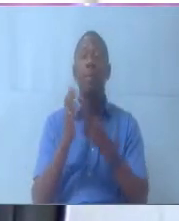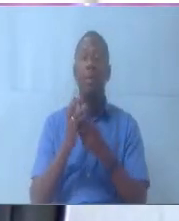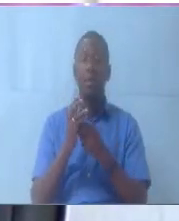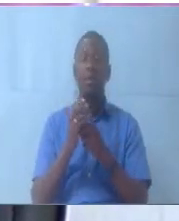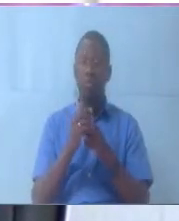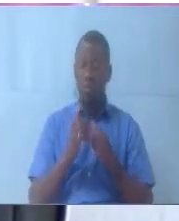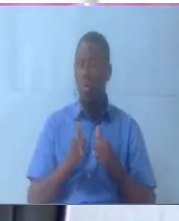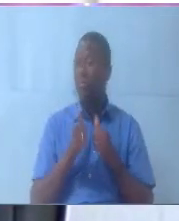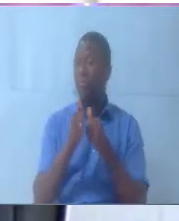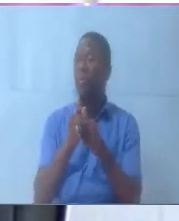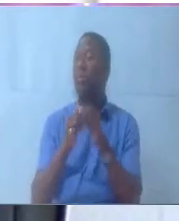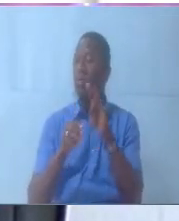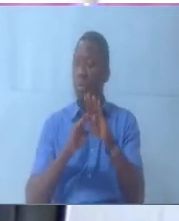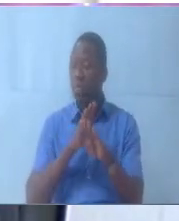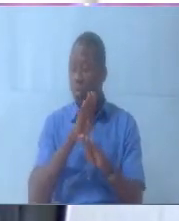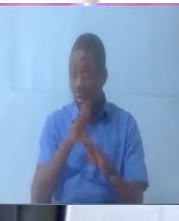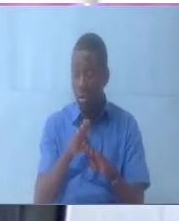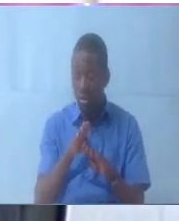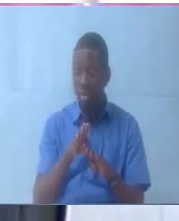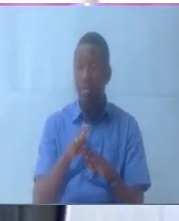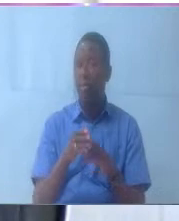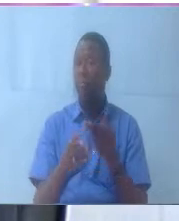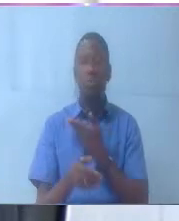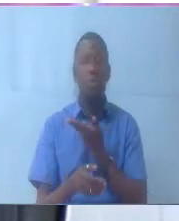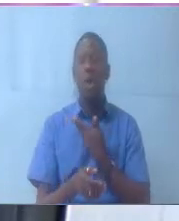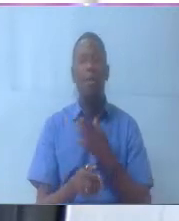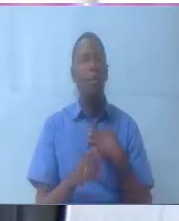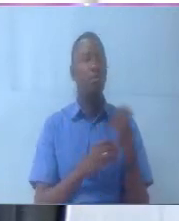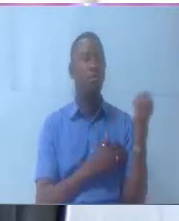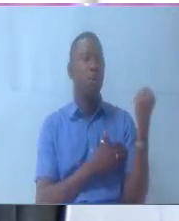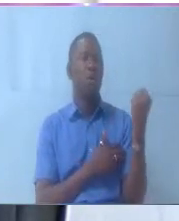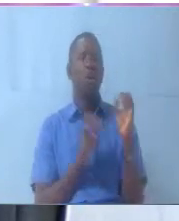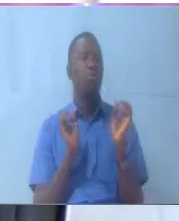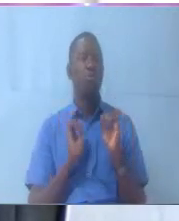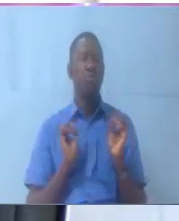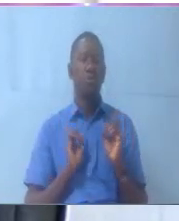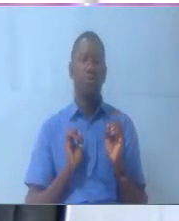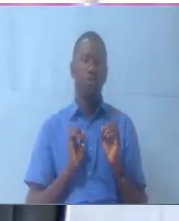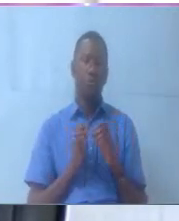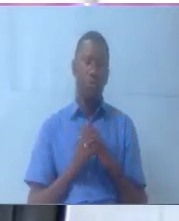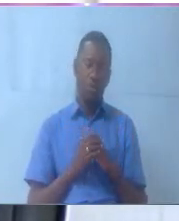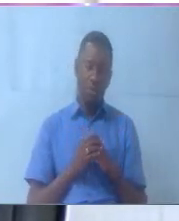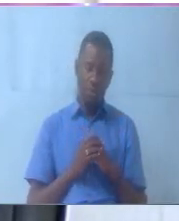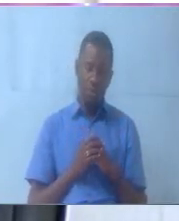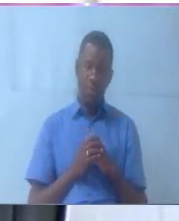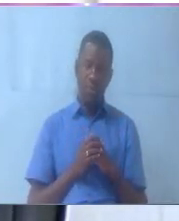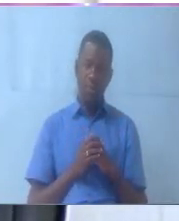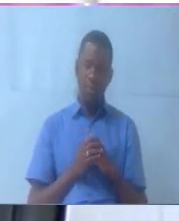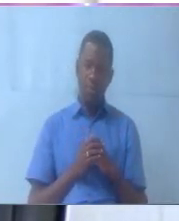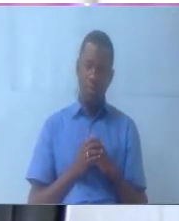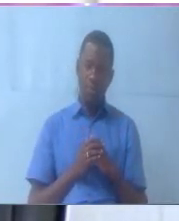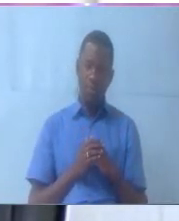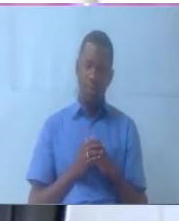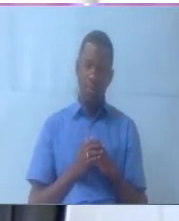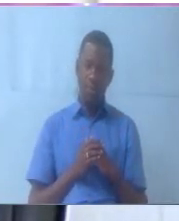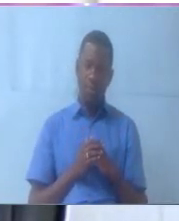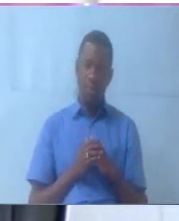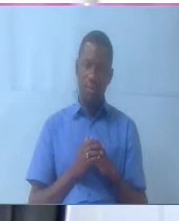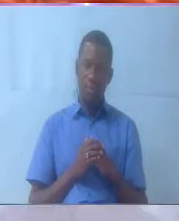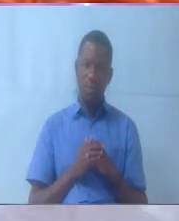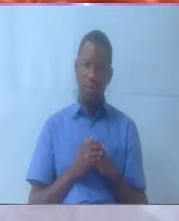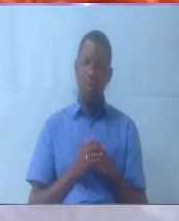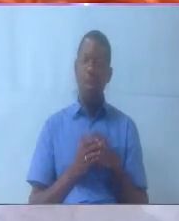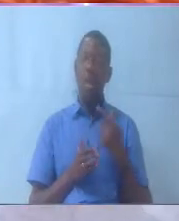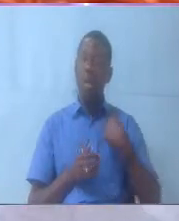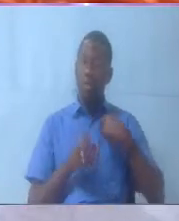taybe simfa ta kanne and I do not have that authority. andu wo kango wo sembo tenna So in my